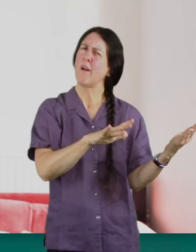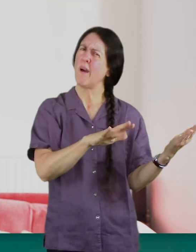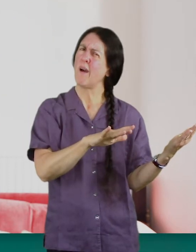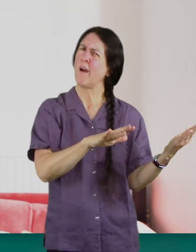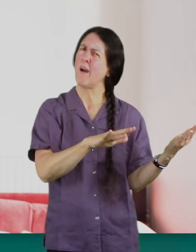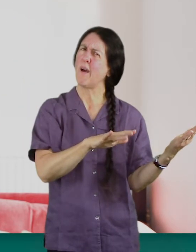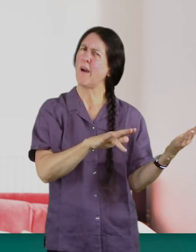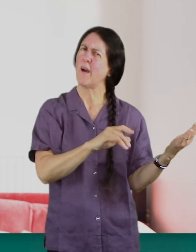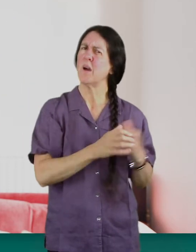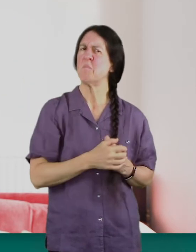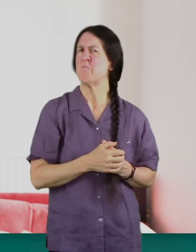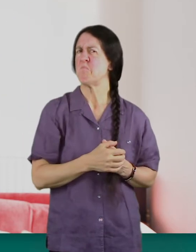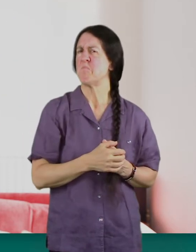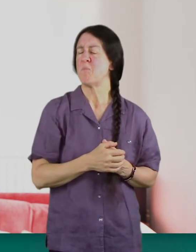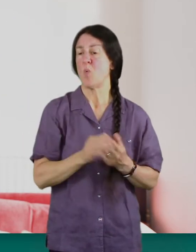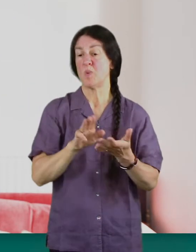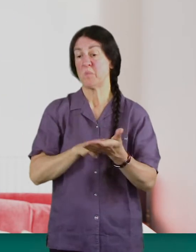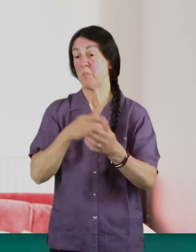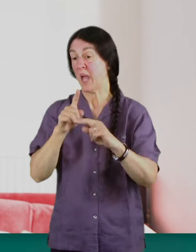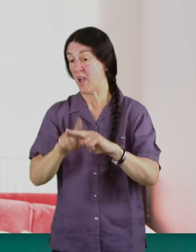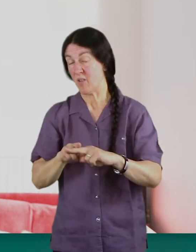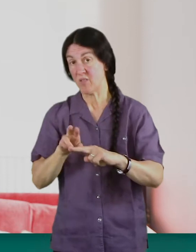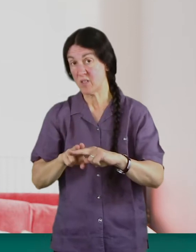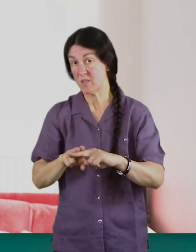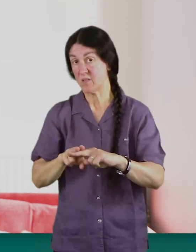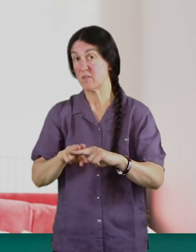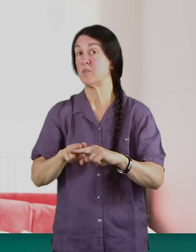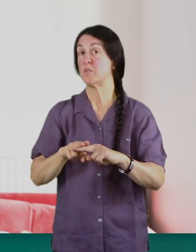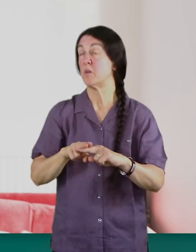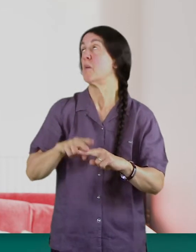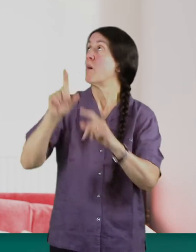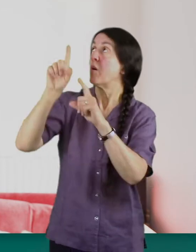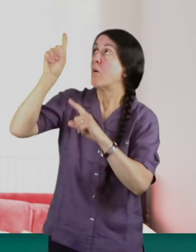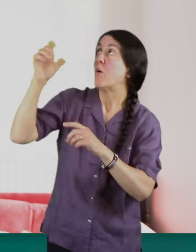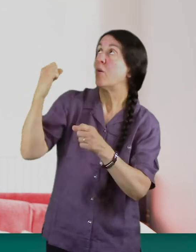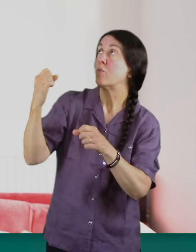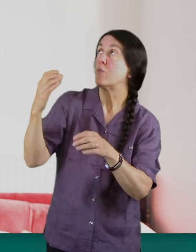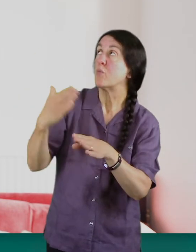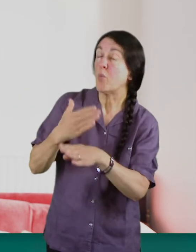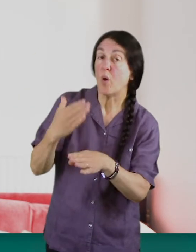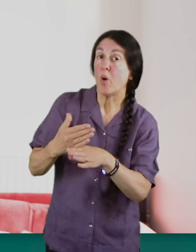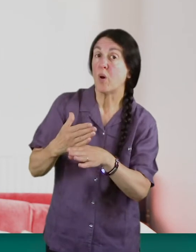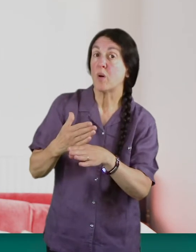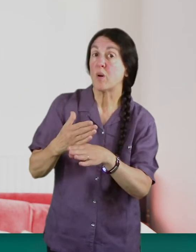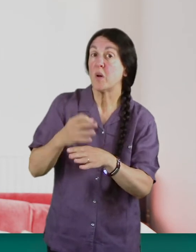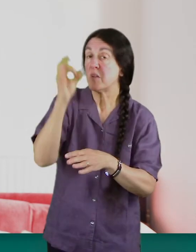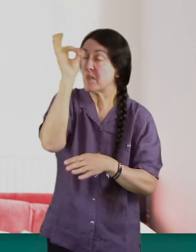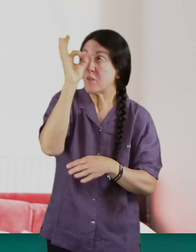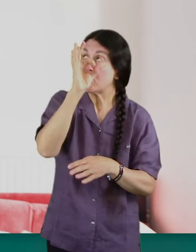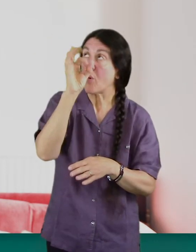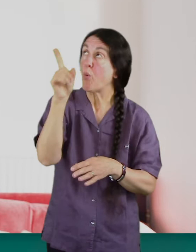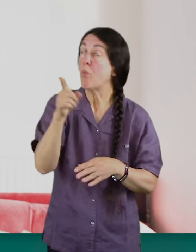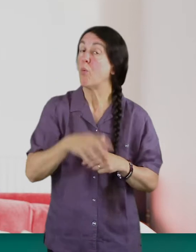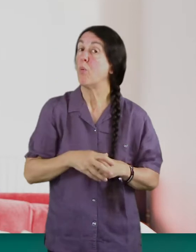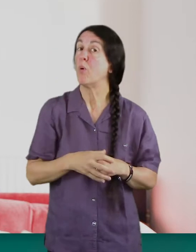was his parents didn't know it was the Lord's doing when it comes to talking about the wife. So this is strange interaction